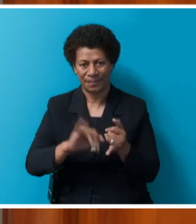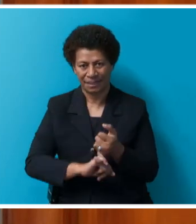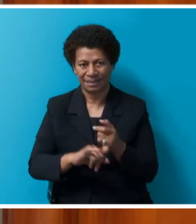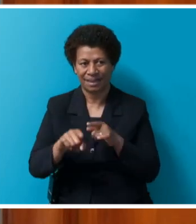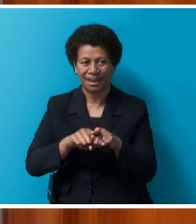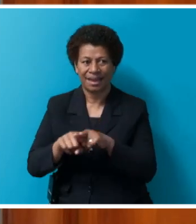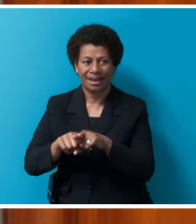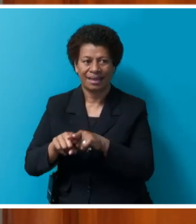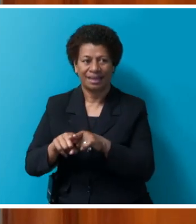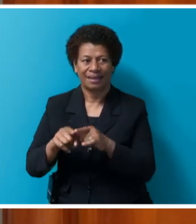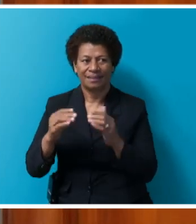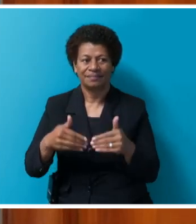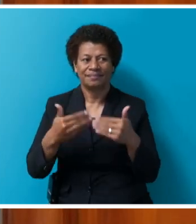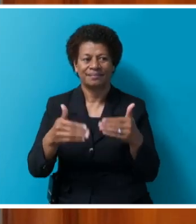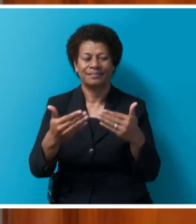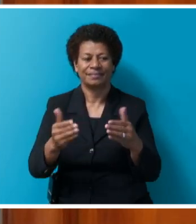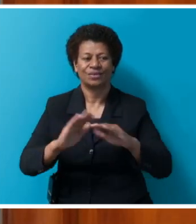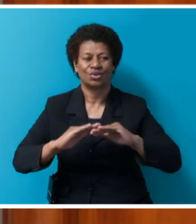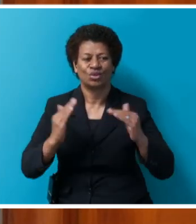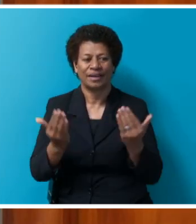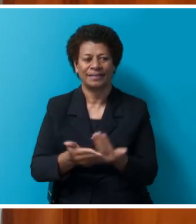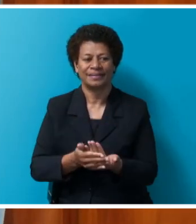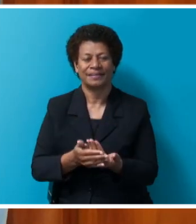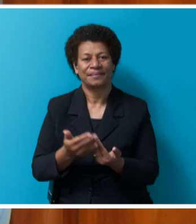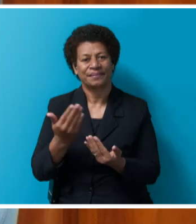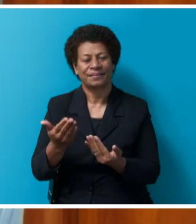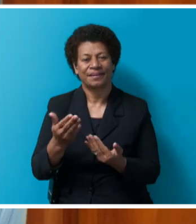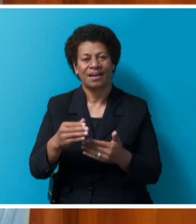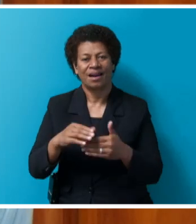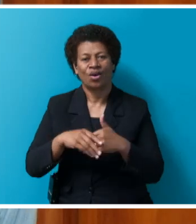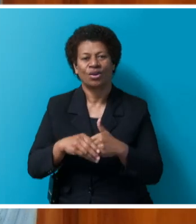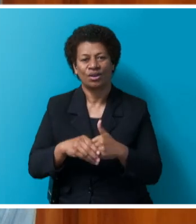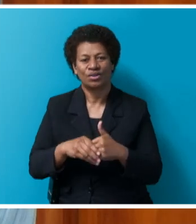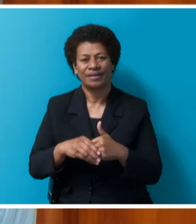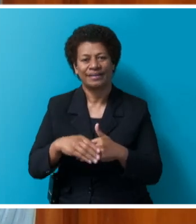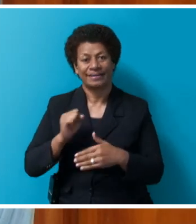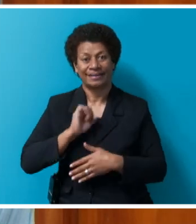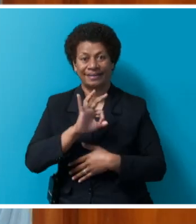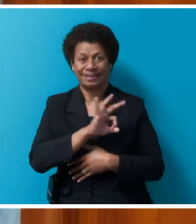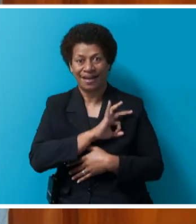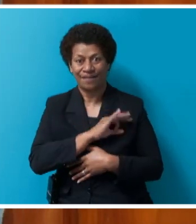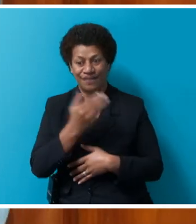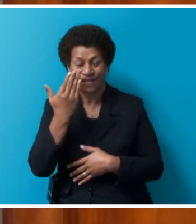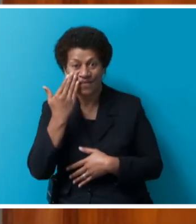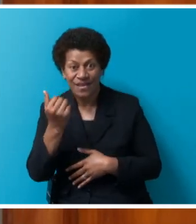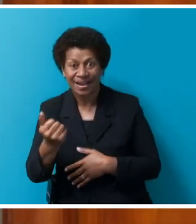course, moving forward together. And congratulations, Tal, for making the voyage to find Jumbulo in the